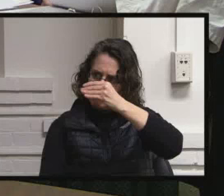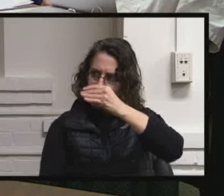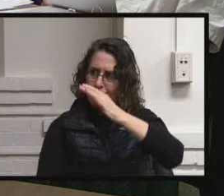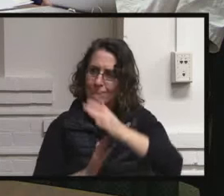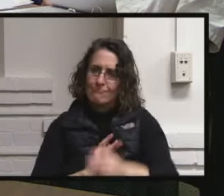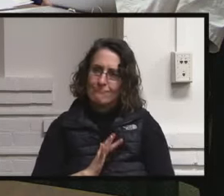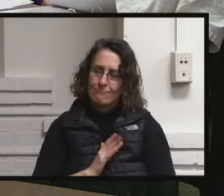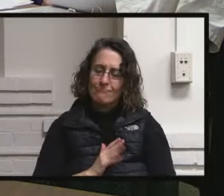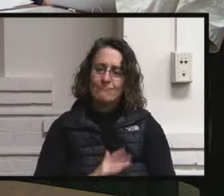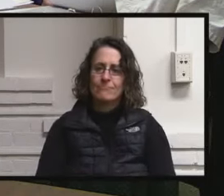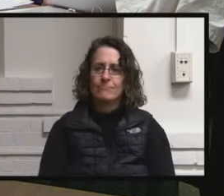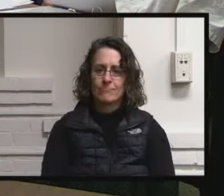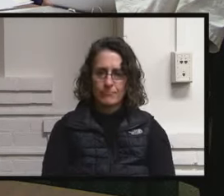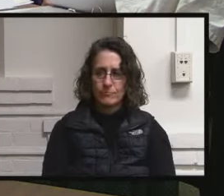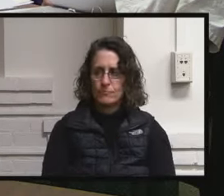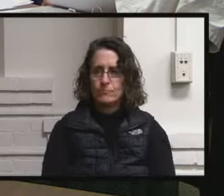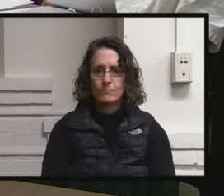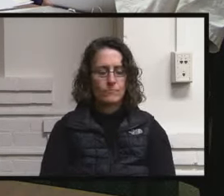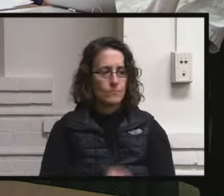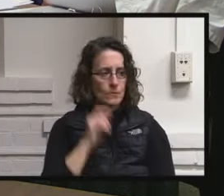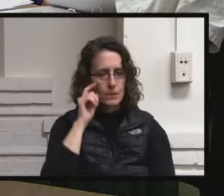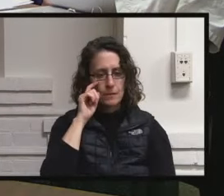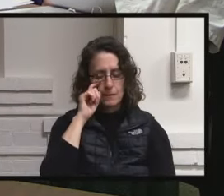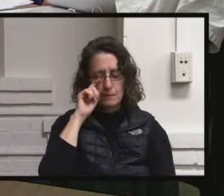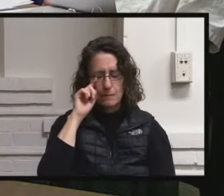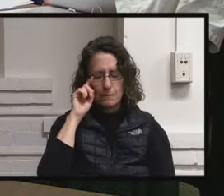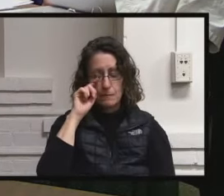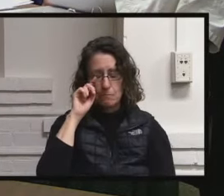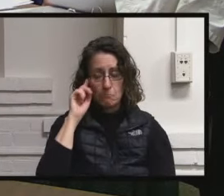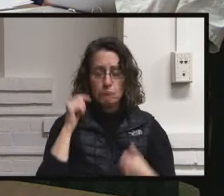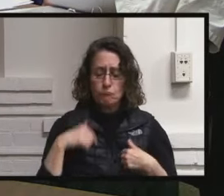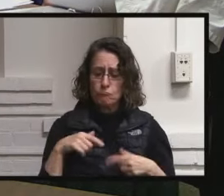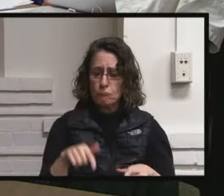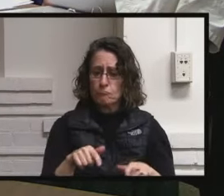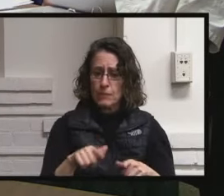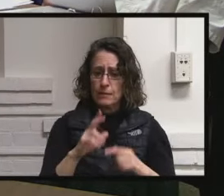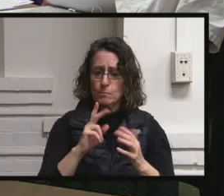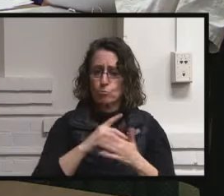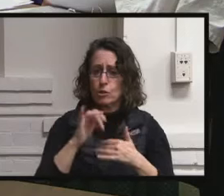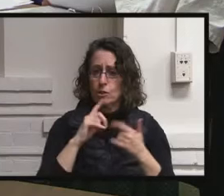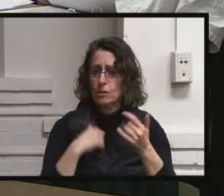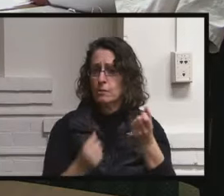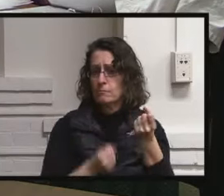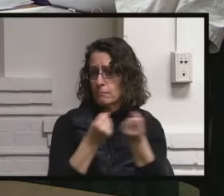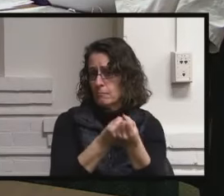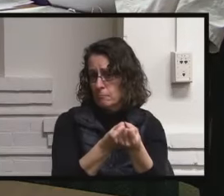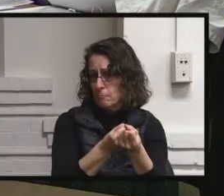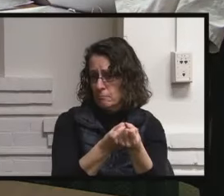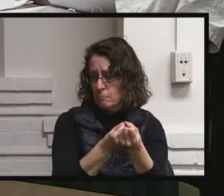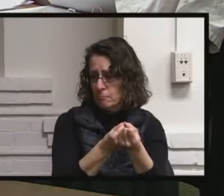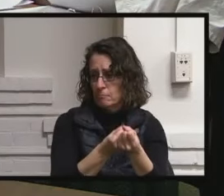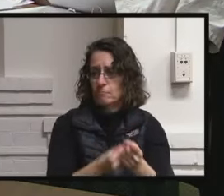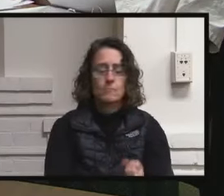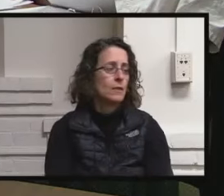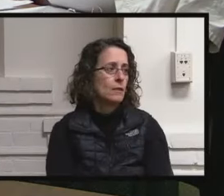I'm certainly in favor of supporting and proceeding this way. I will note that